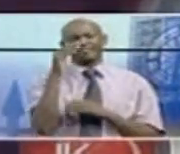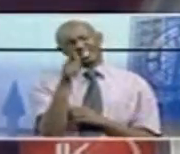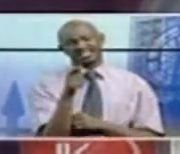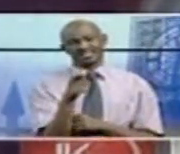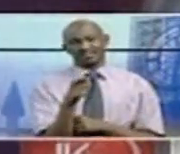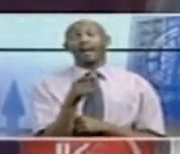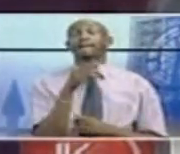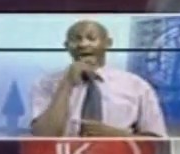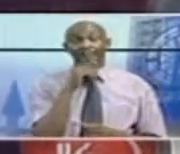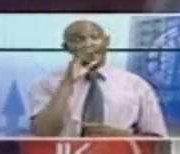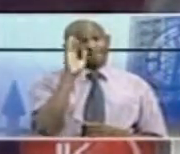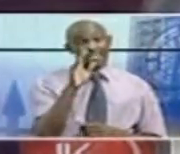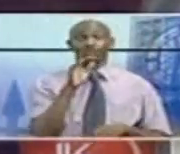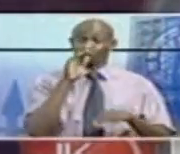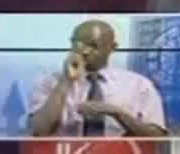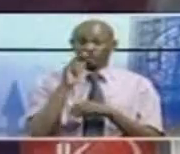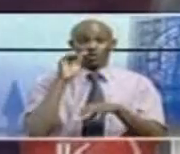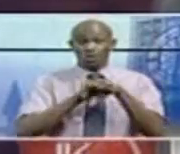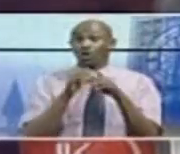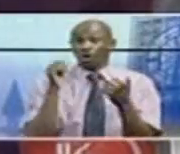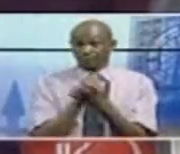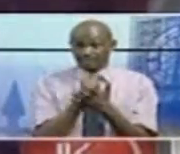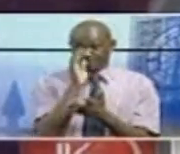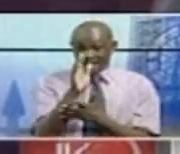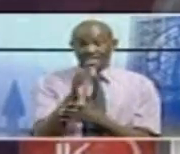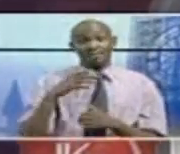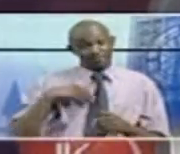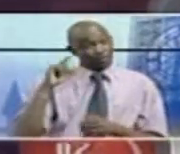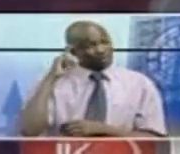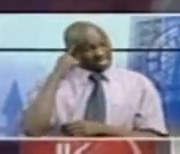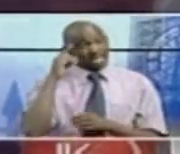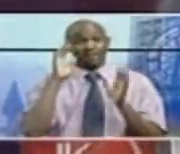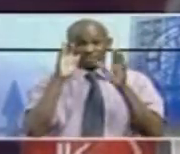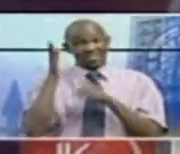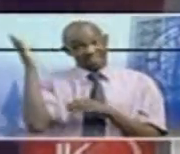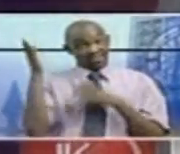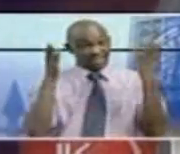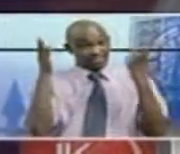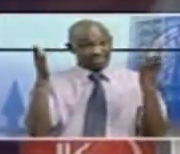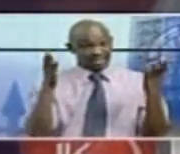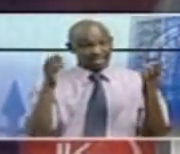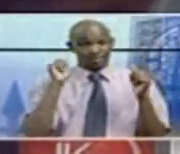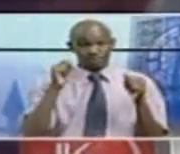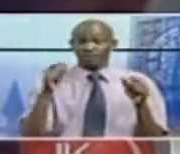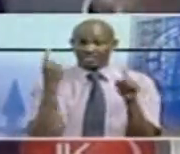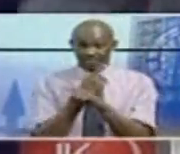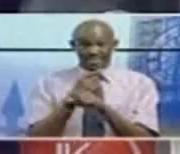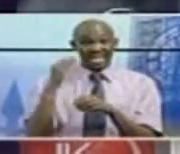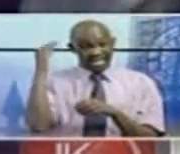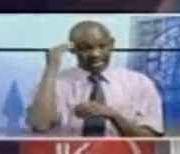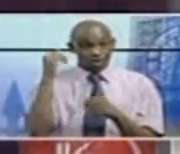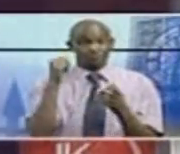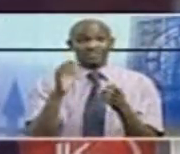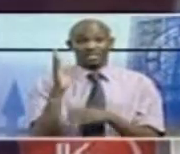your Baba. To use his good offices and those people you think are very important out there who can be the heads of security organs